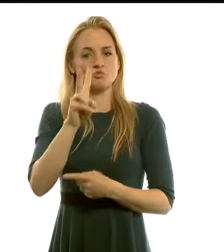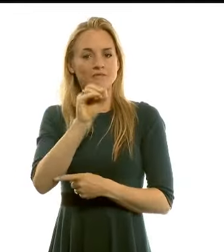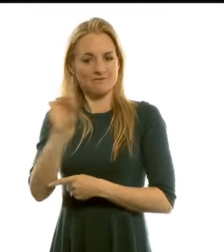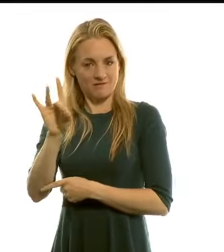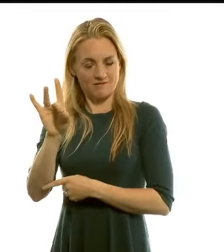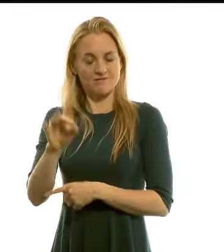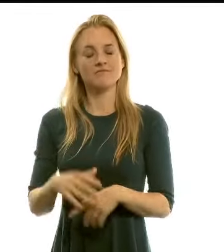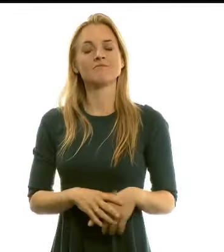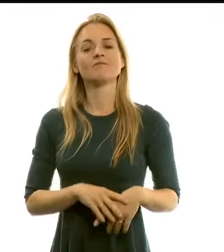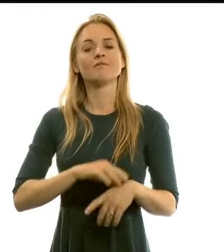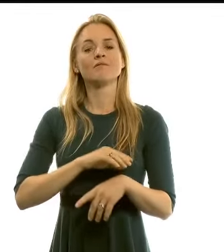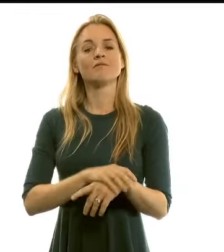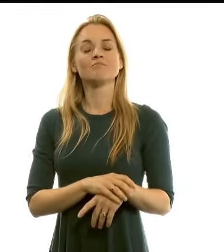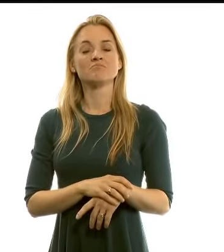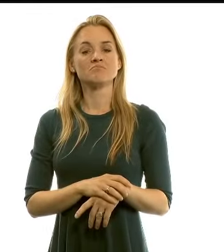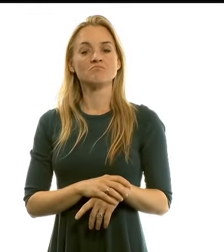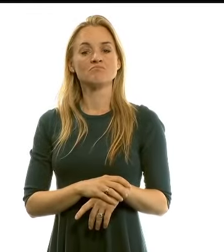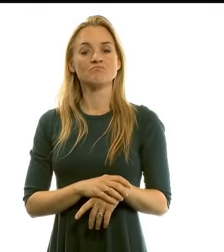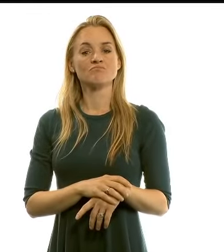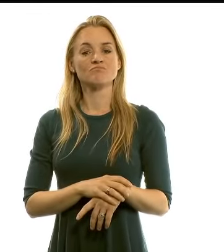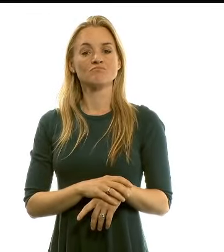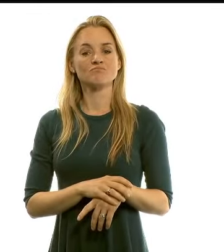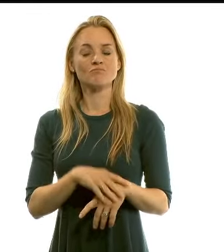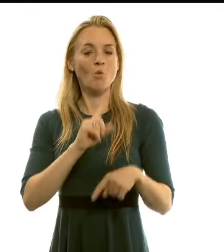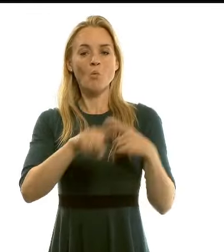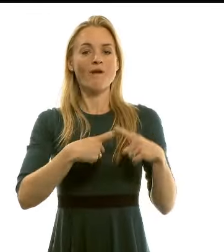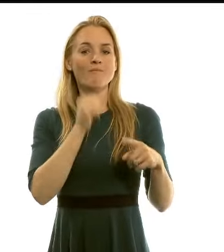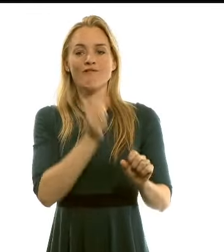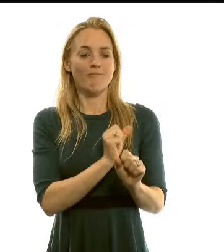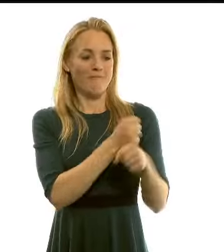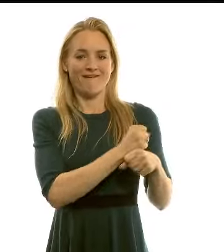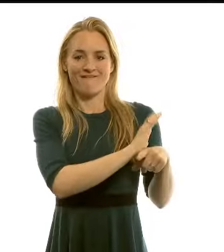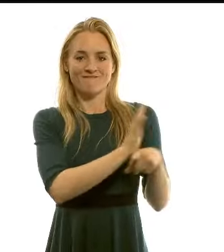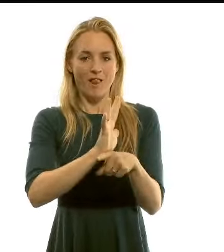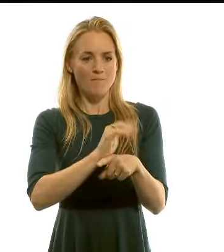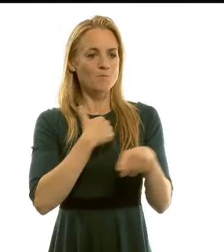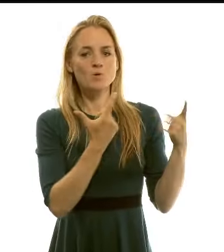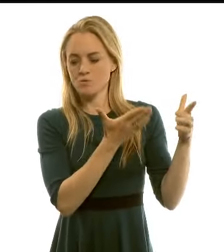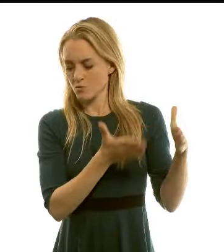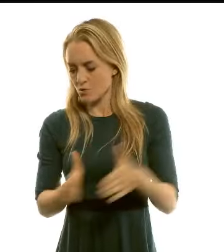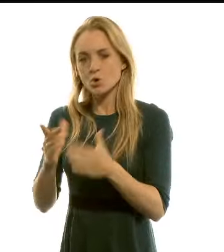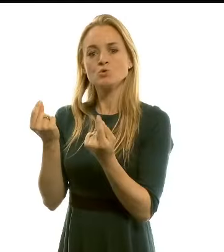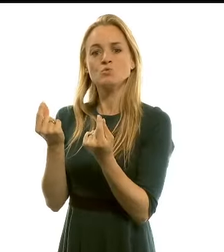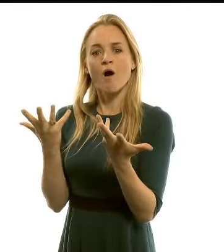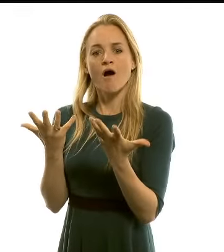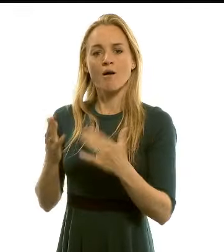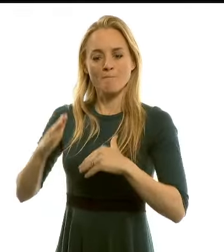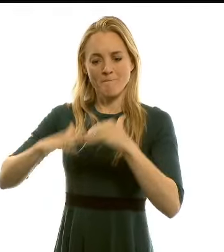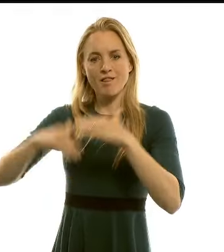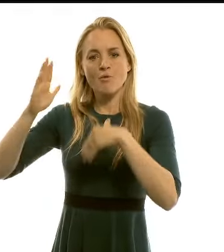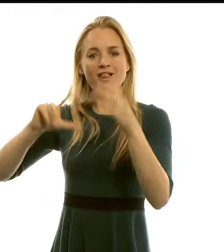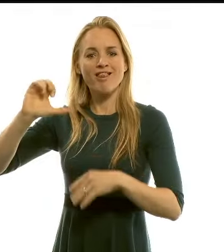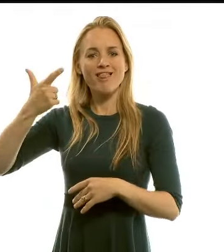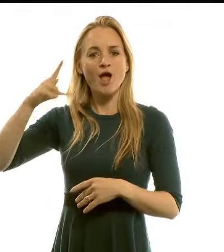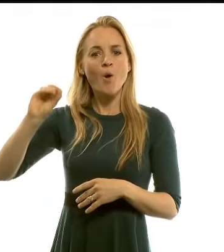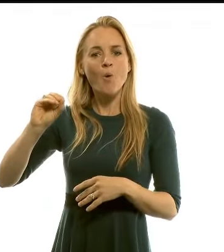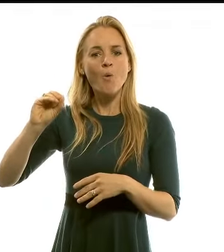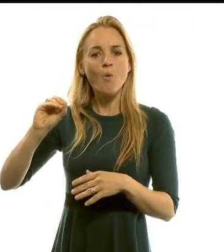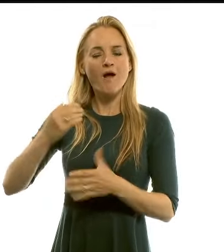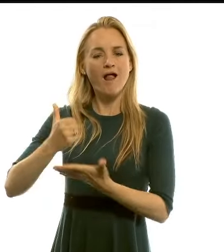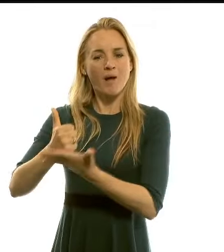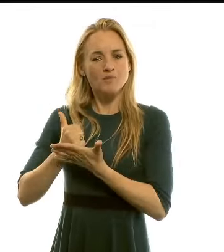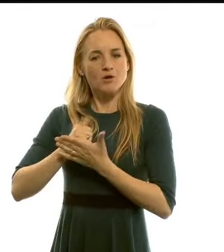When I'm not making a film, I build with LEGO bricks. It's a way to unwind, and it's a way to work in a physical